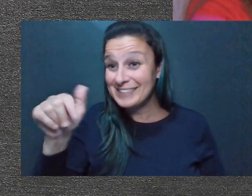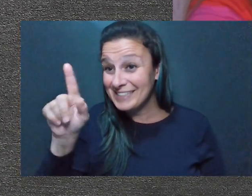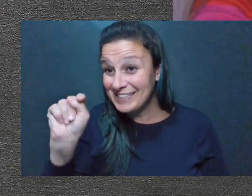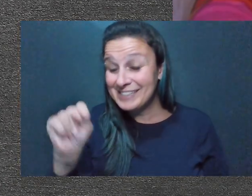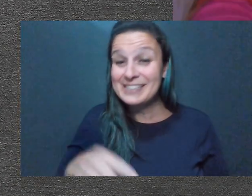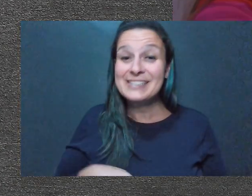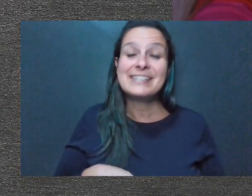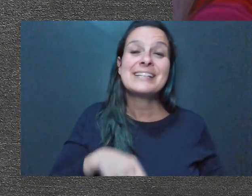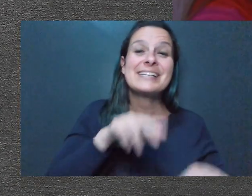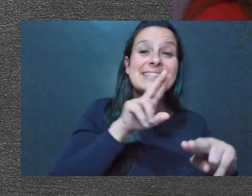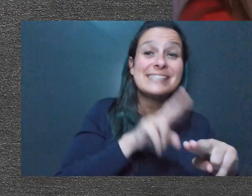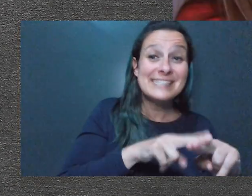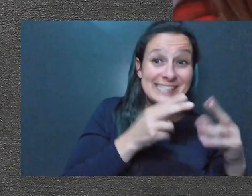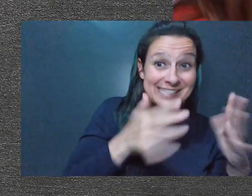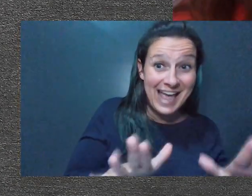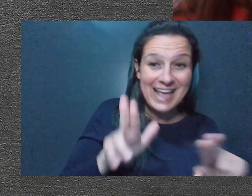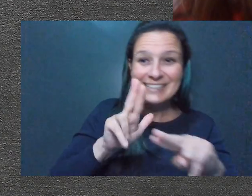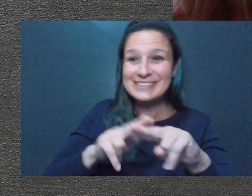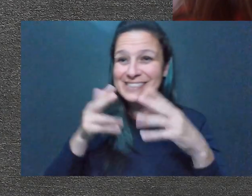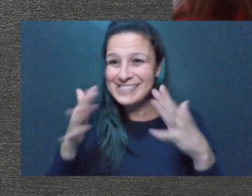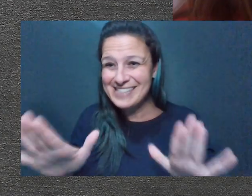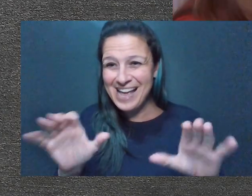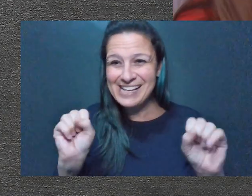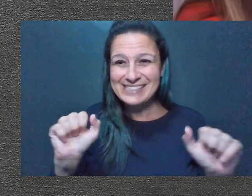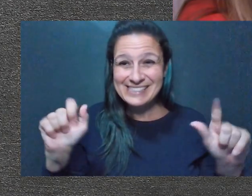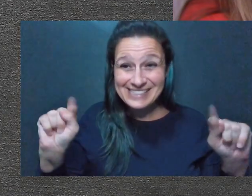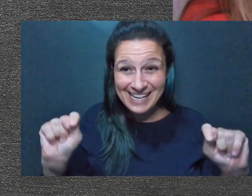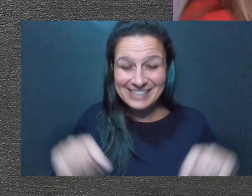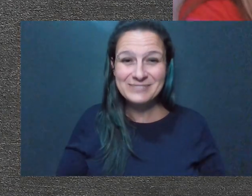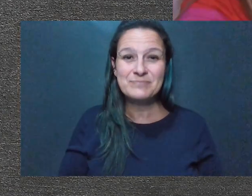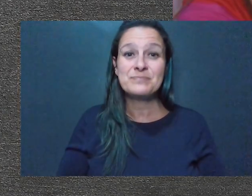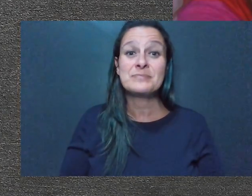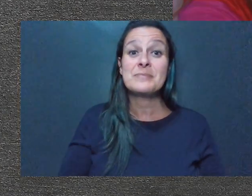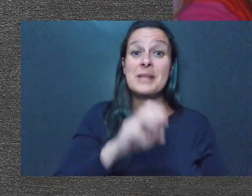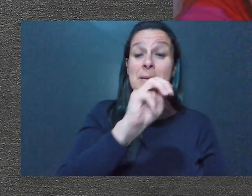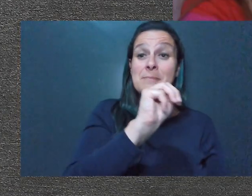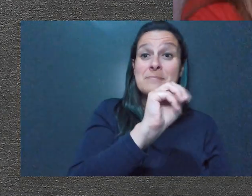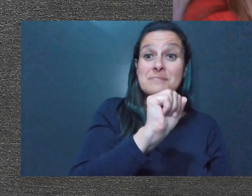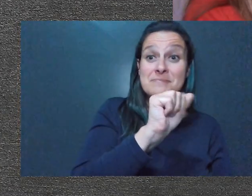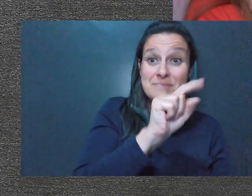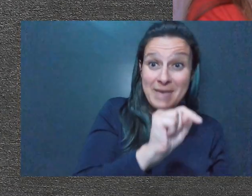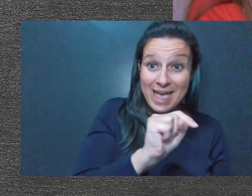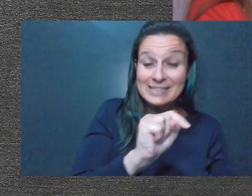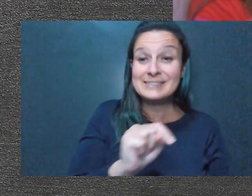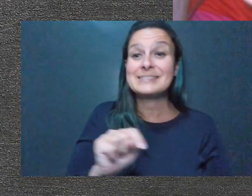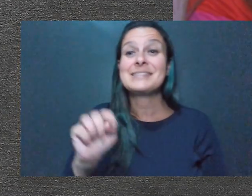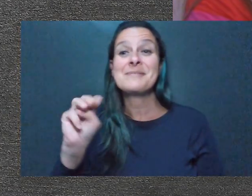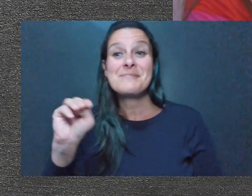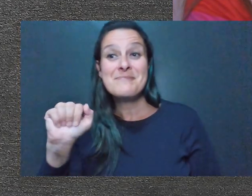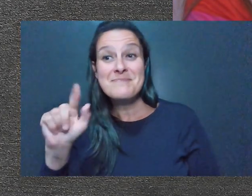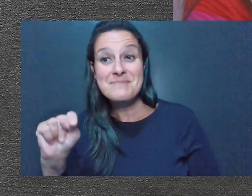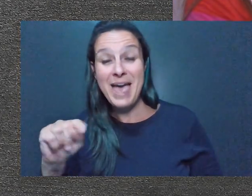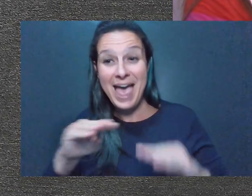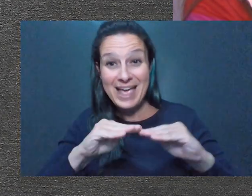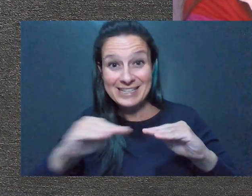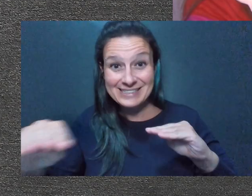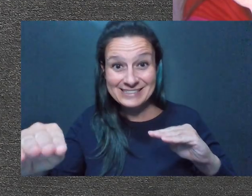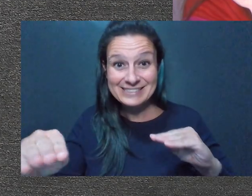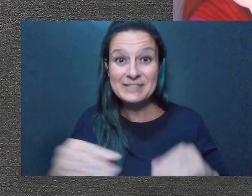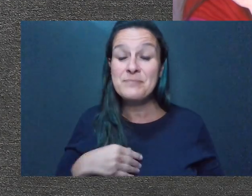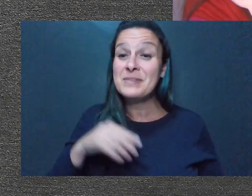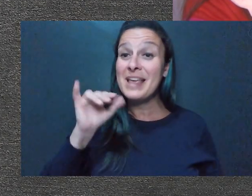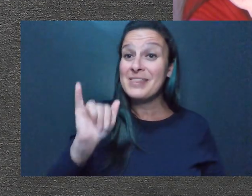Sat, sat. Mat, mat. That's the